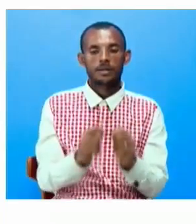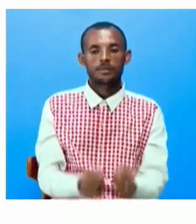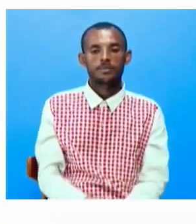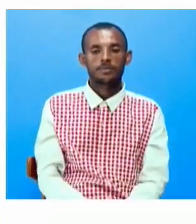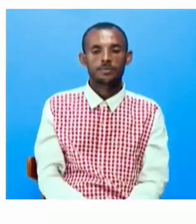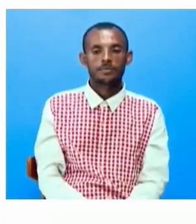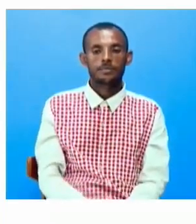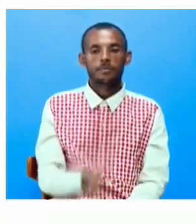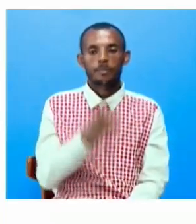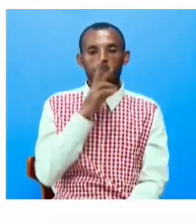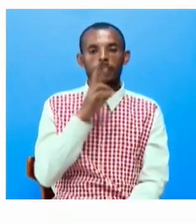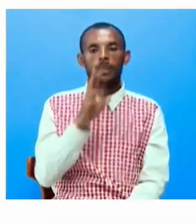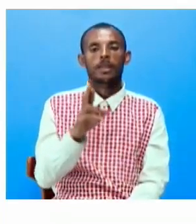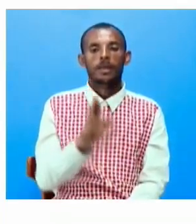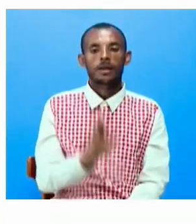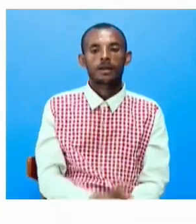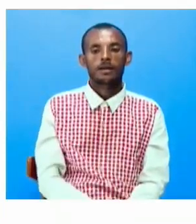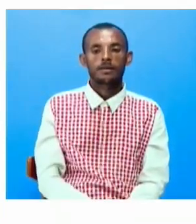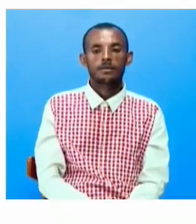are